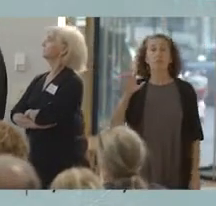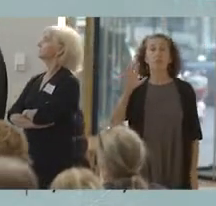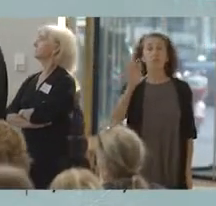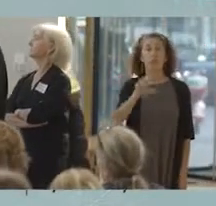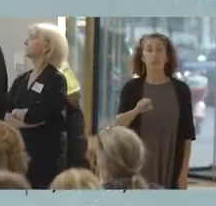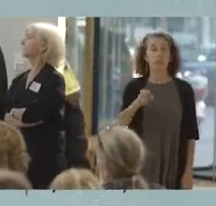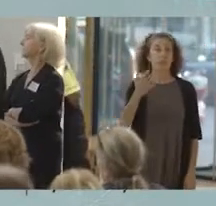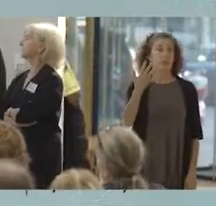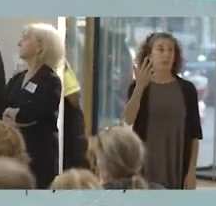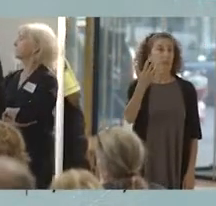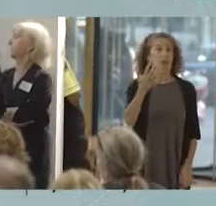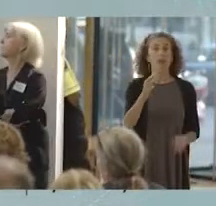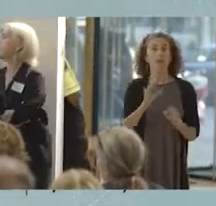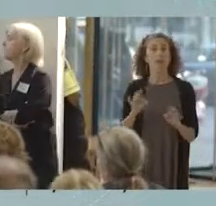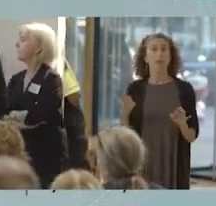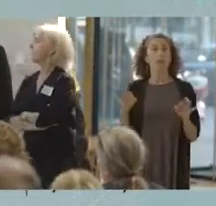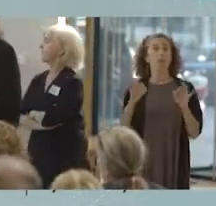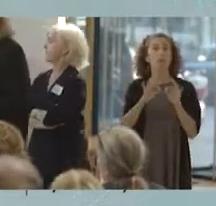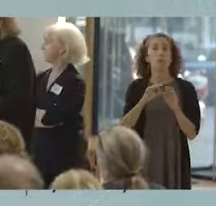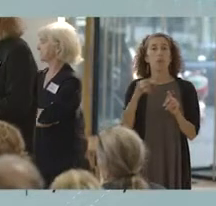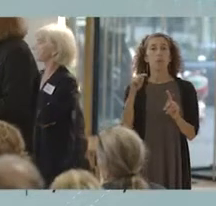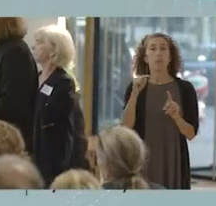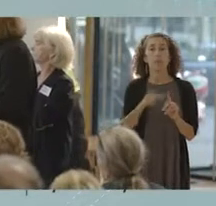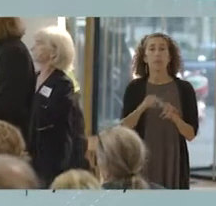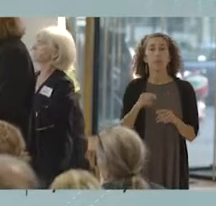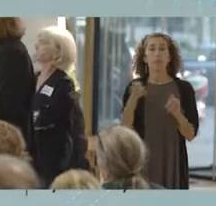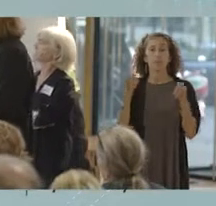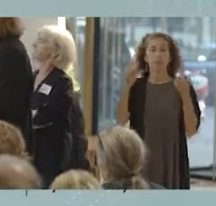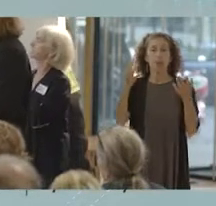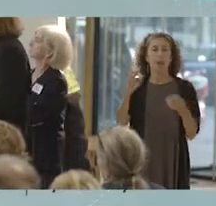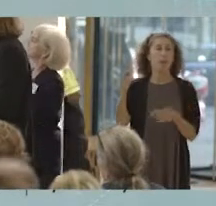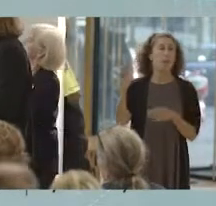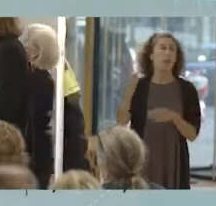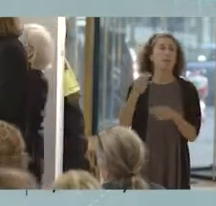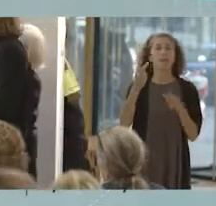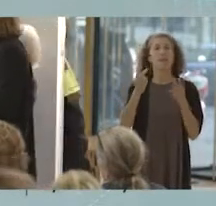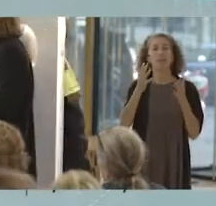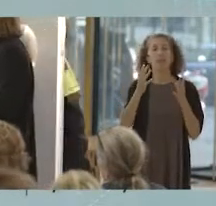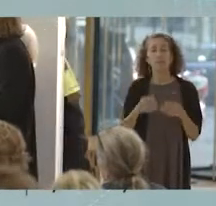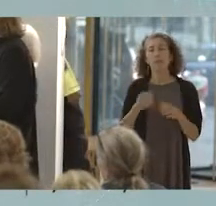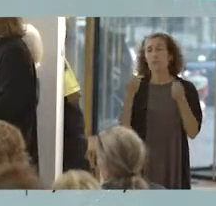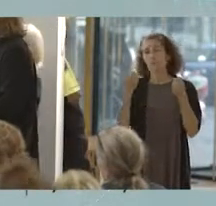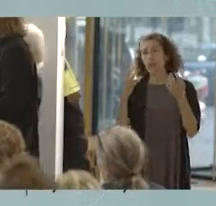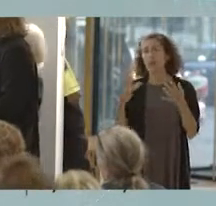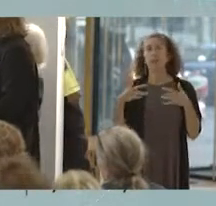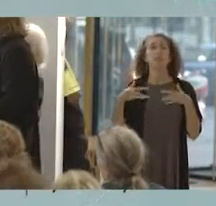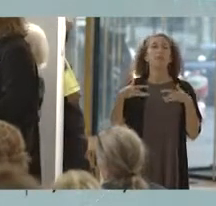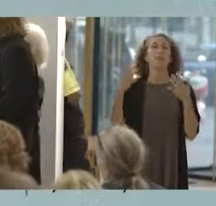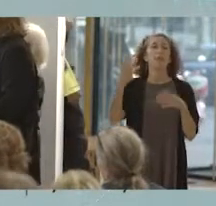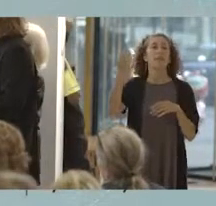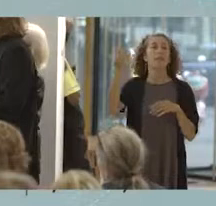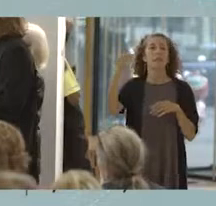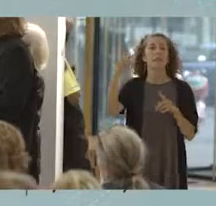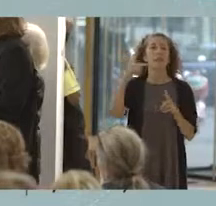the neighborhood and for the city. 26 million annual visitors, hundreds of annual events held outside, dozens of